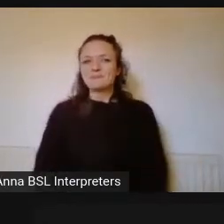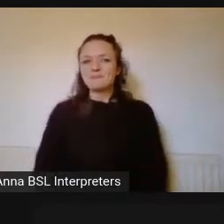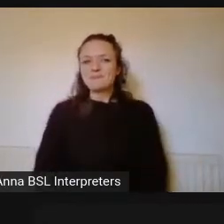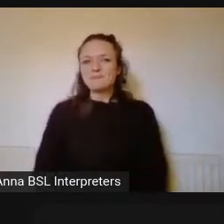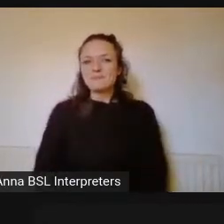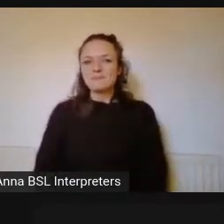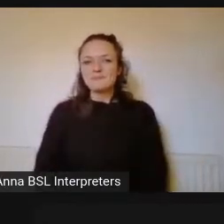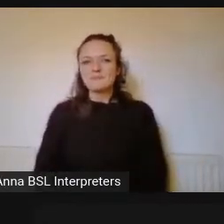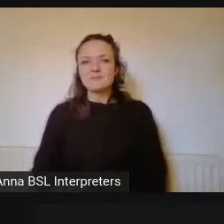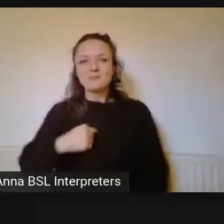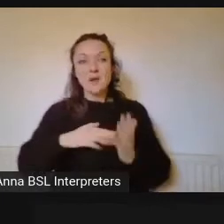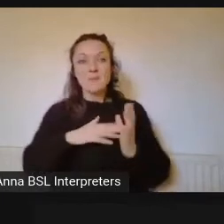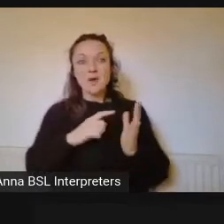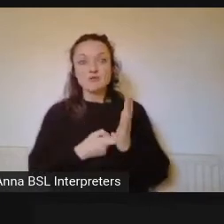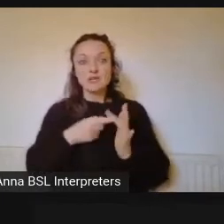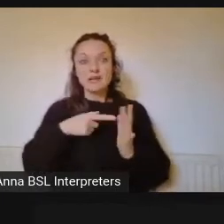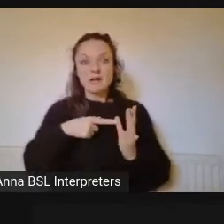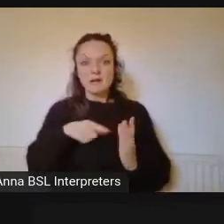I think that,